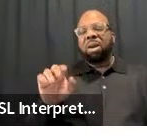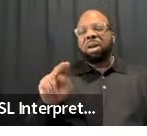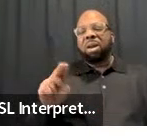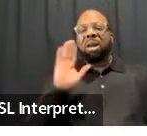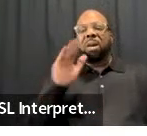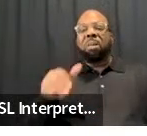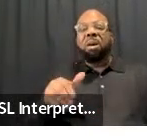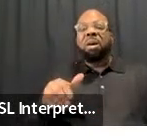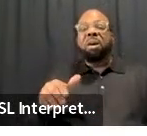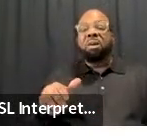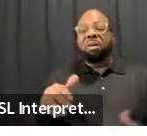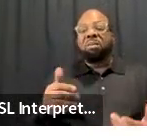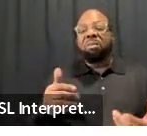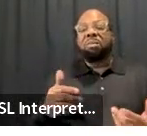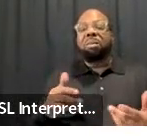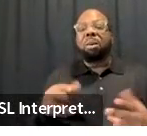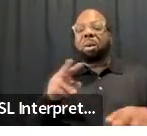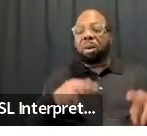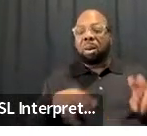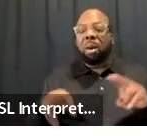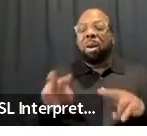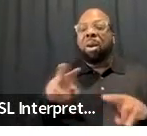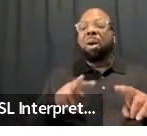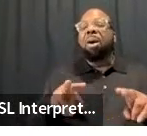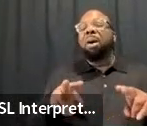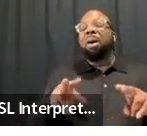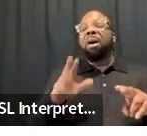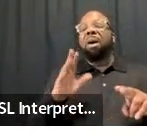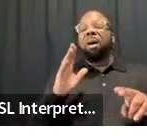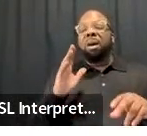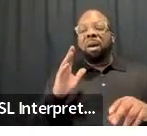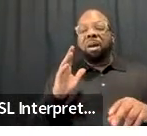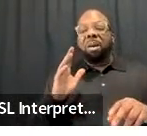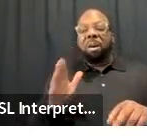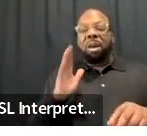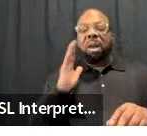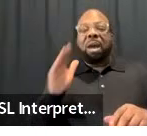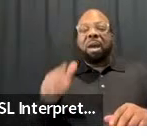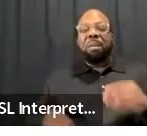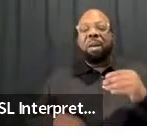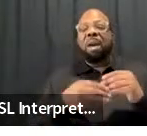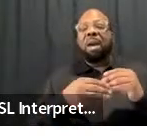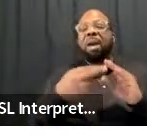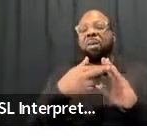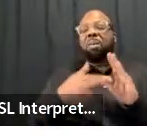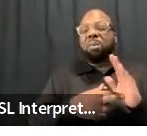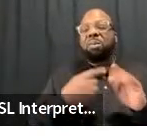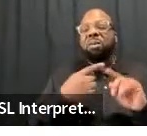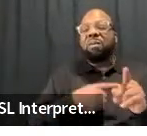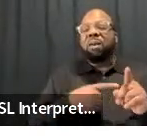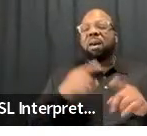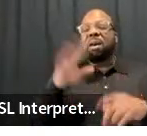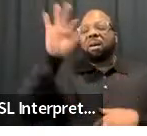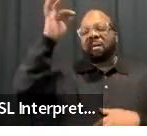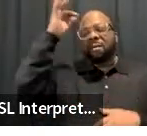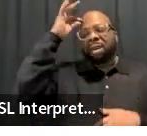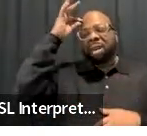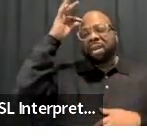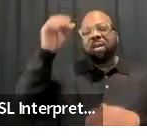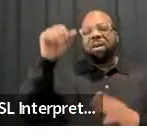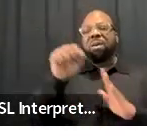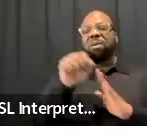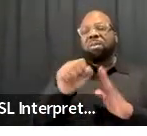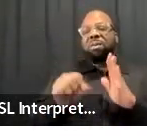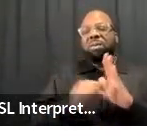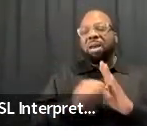proceeding very carefully and with a number of layers of regulation from the federal government, the state, and at the